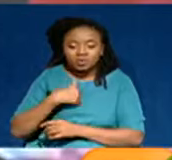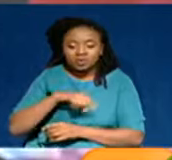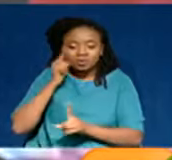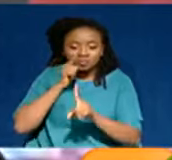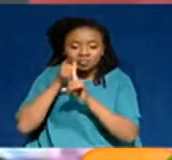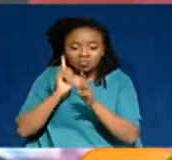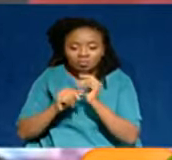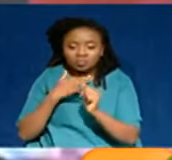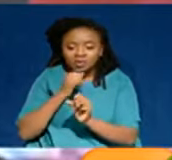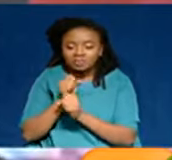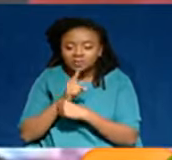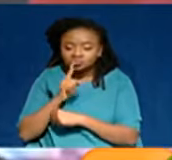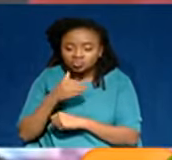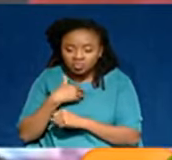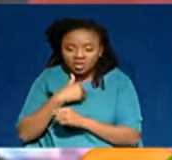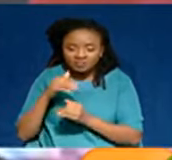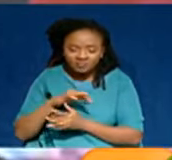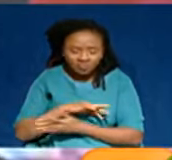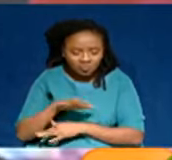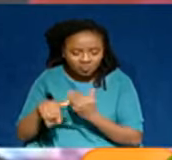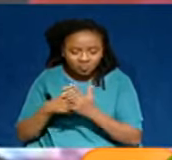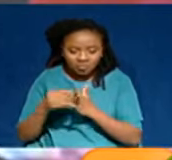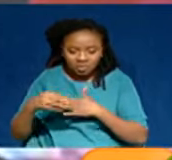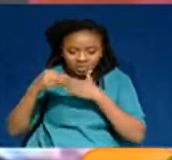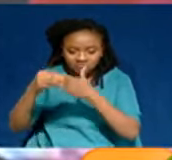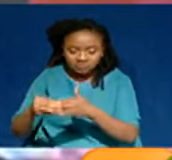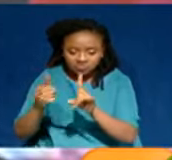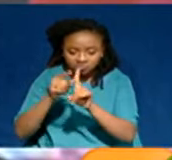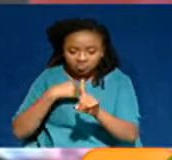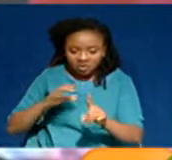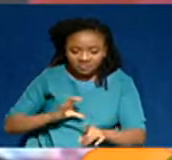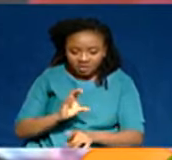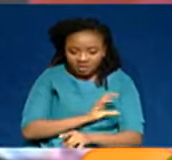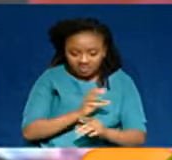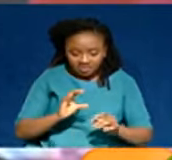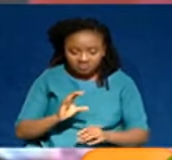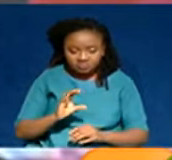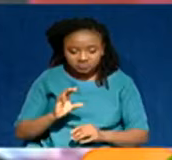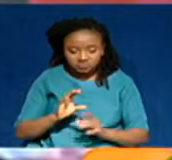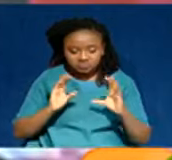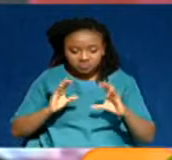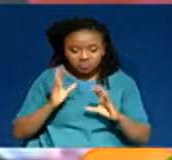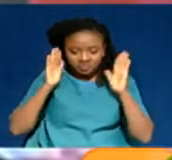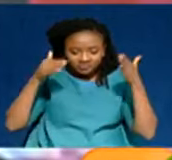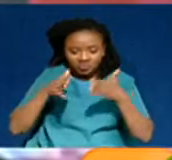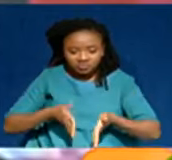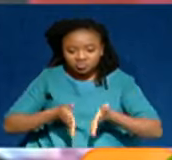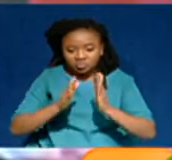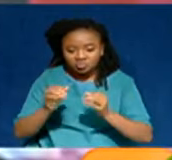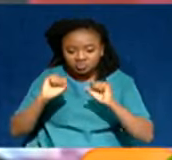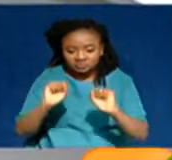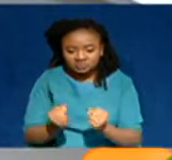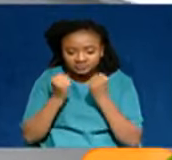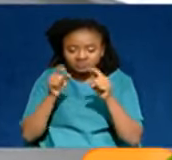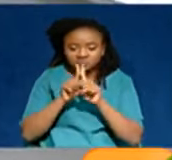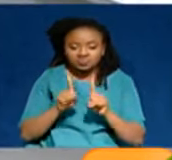cross-sector leadership across the cabinet, so that there will be a cabinet committee that focuses on road safety. And then we shall have a